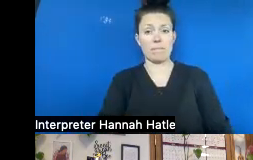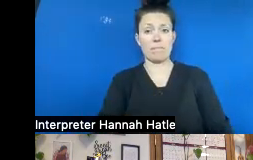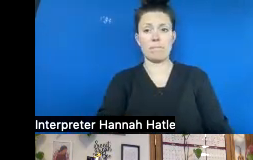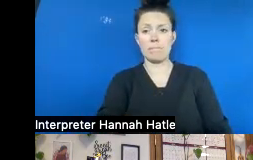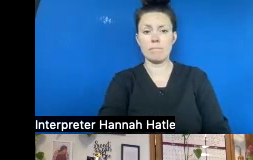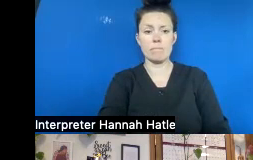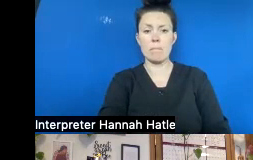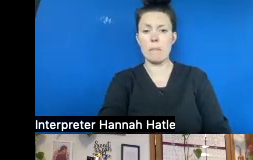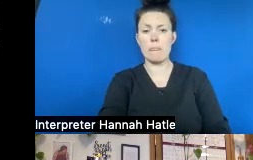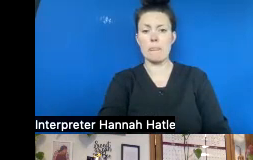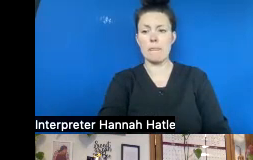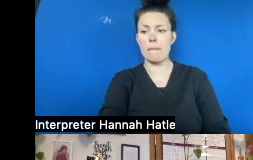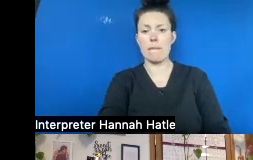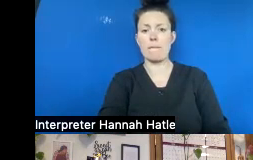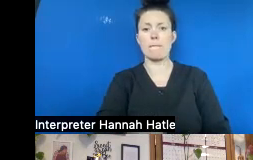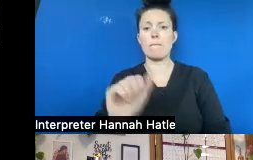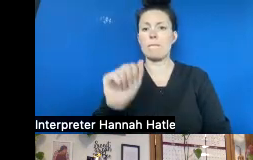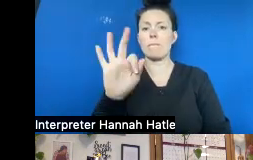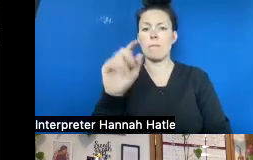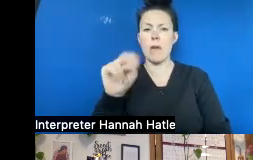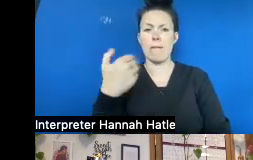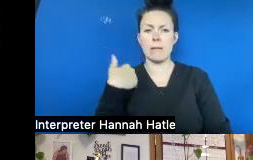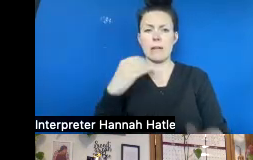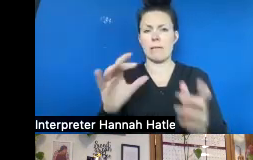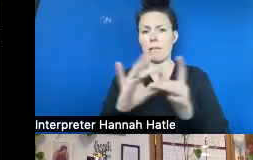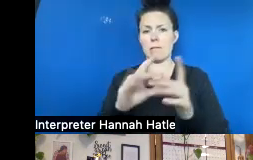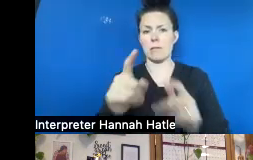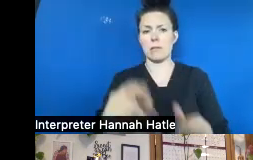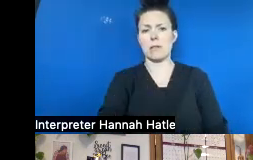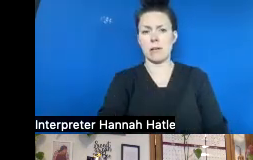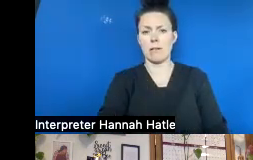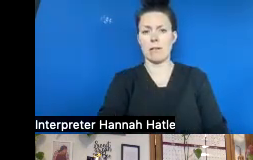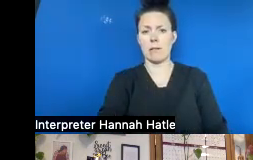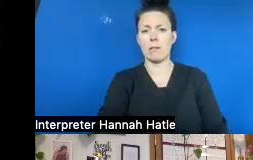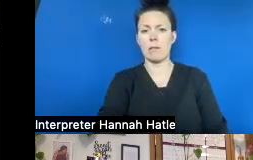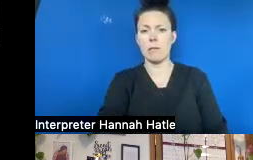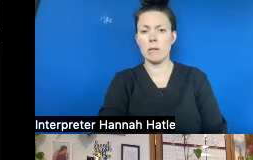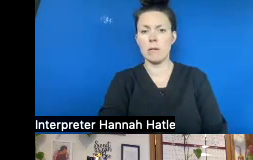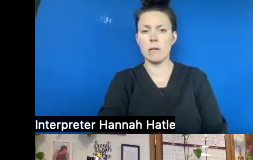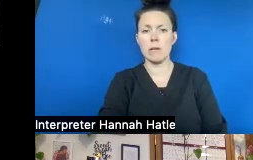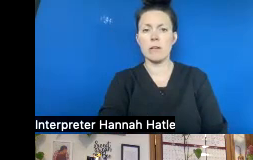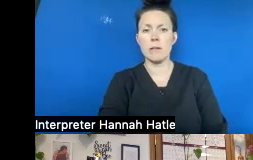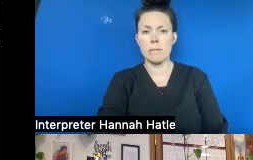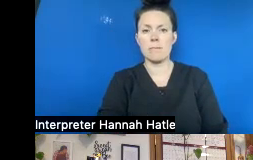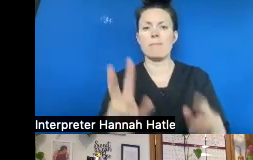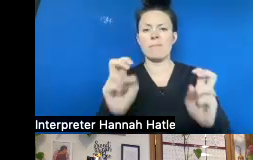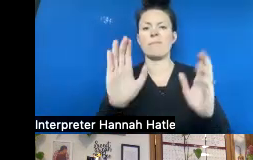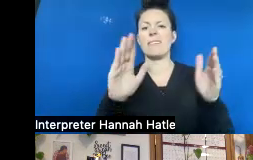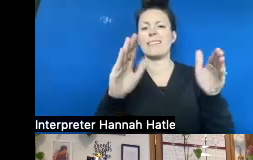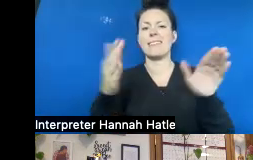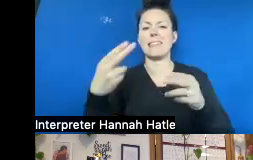I'll just add Afton's comments in here. Dead naming. So, you know,